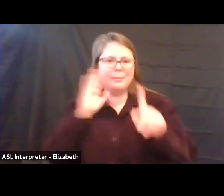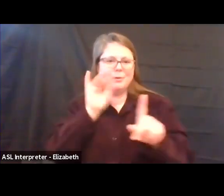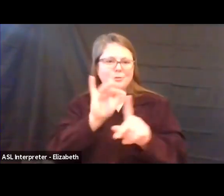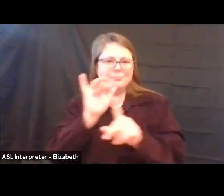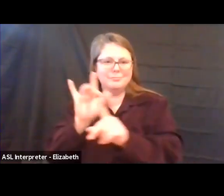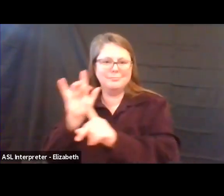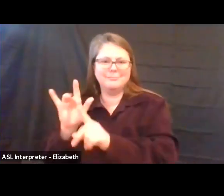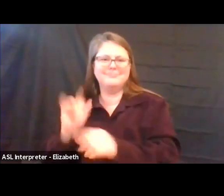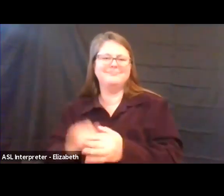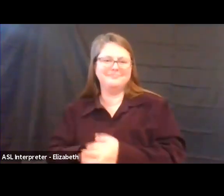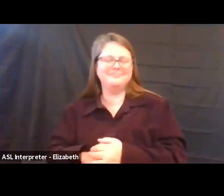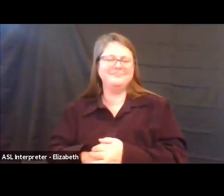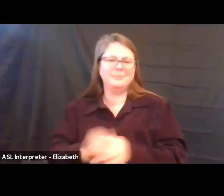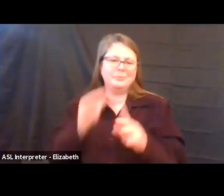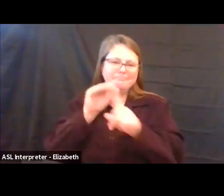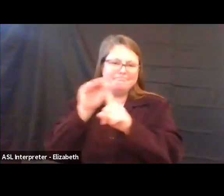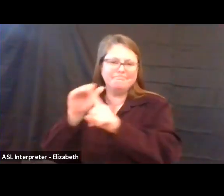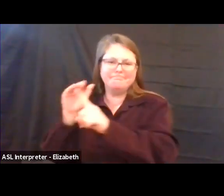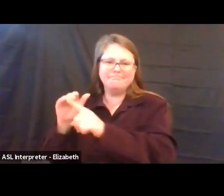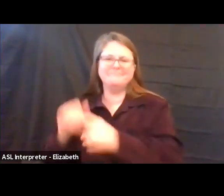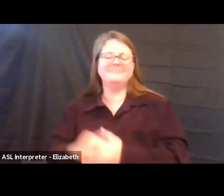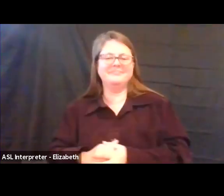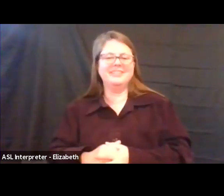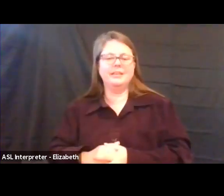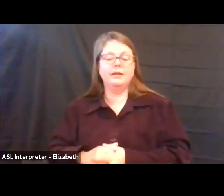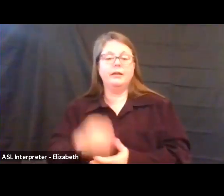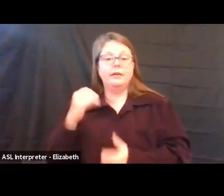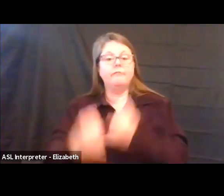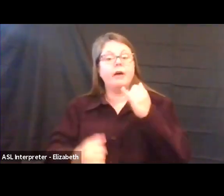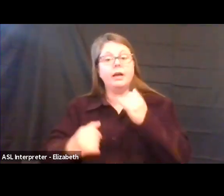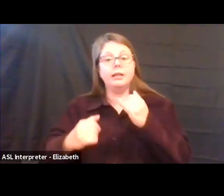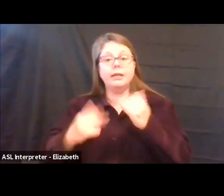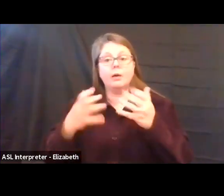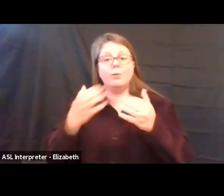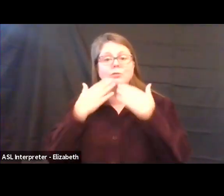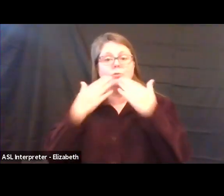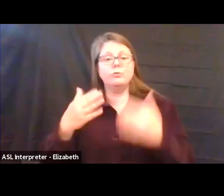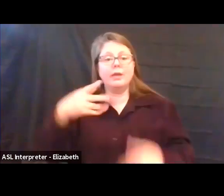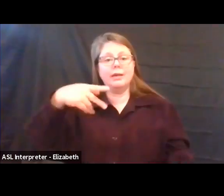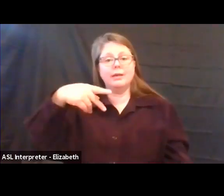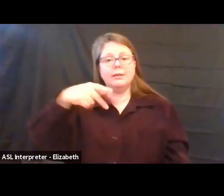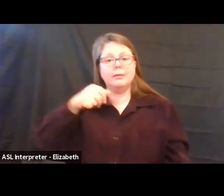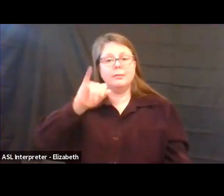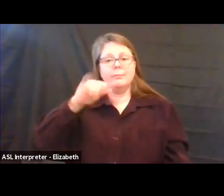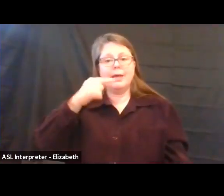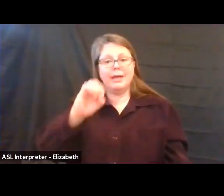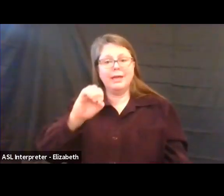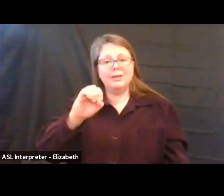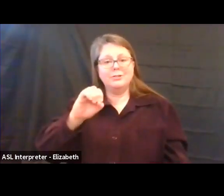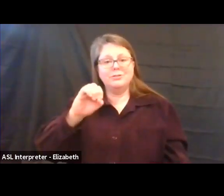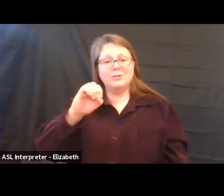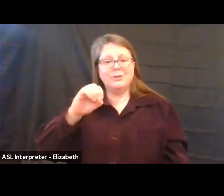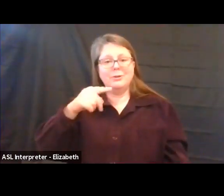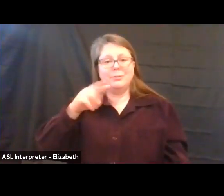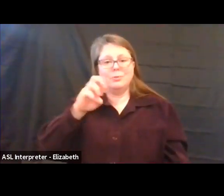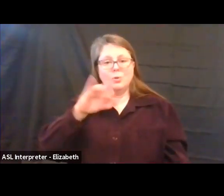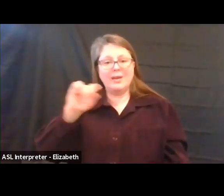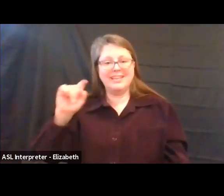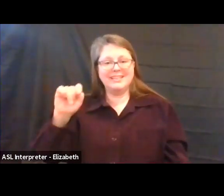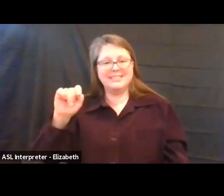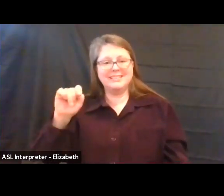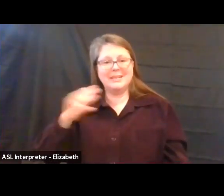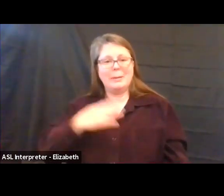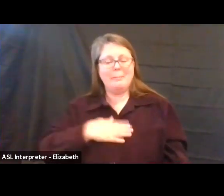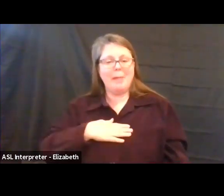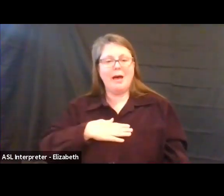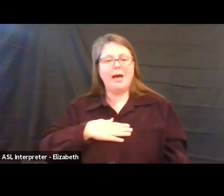my legislative staff here in the district and my totally dependable backup,